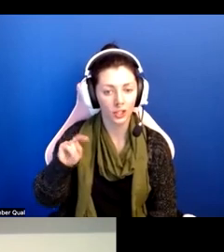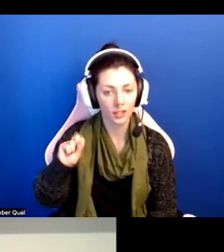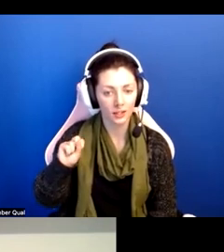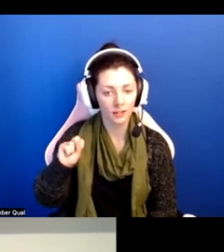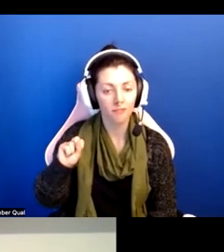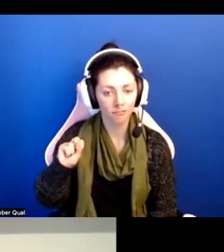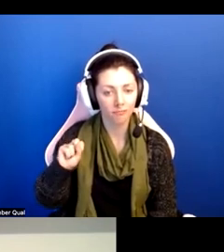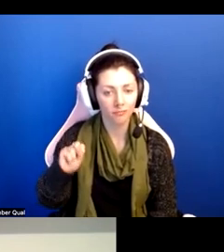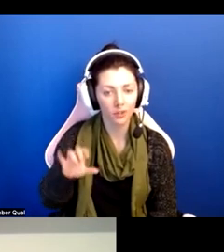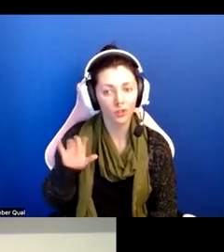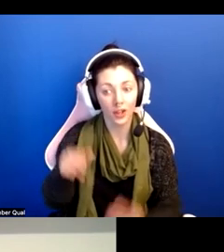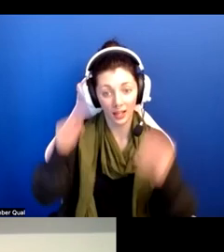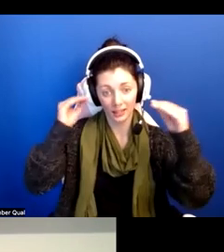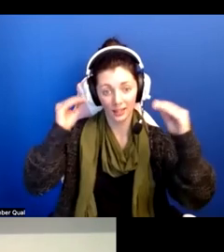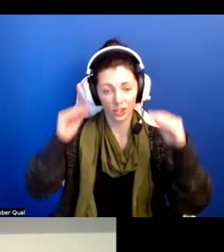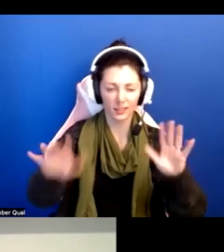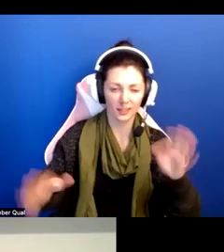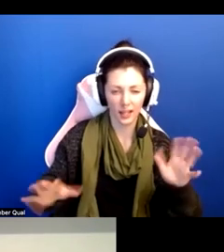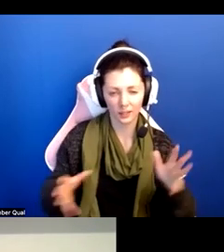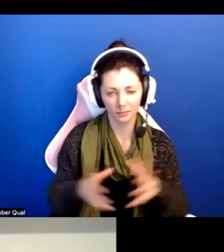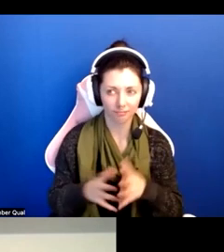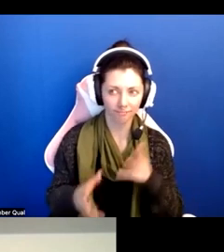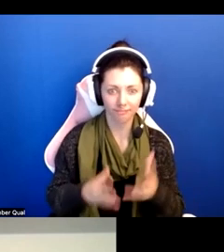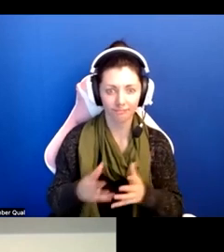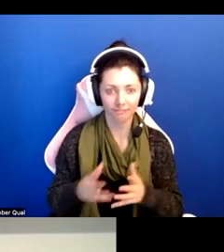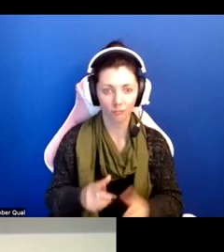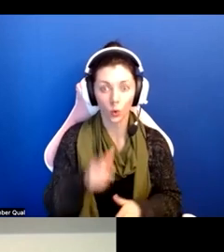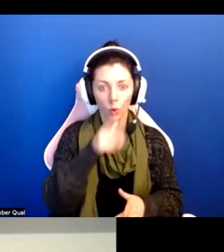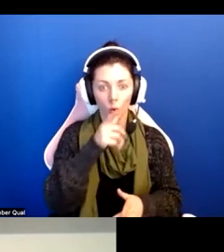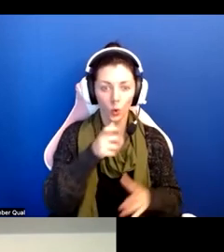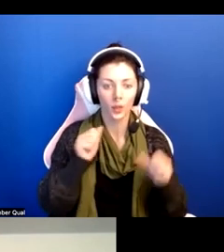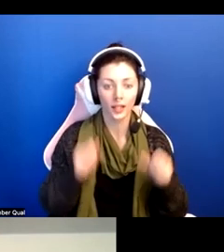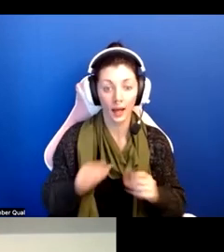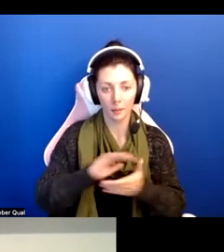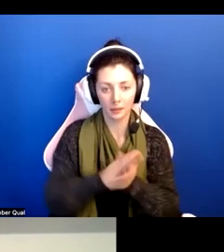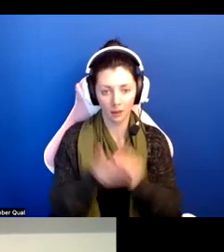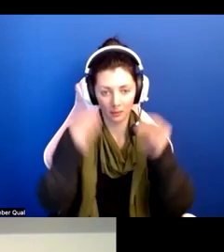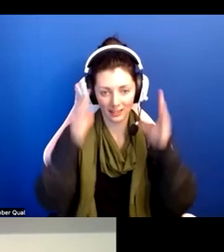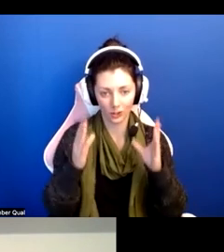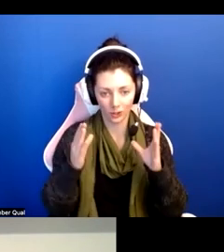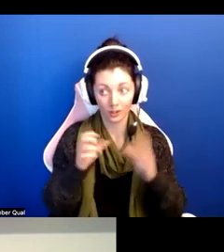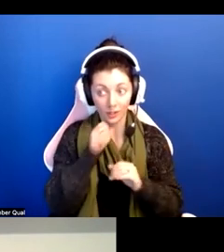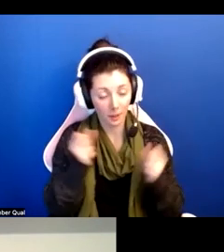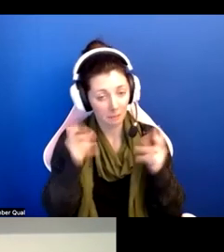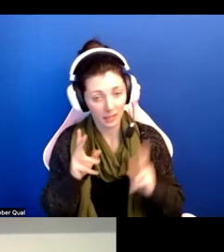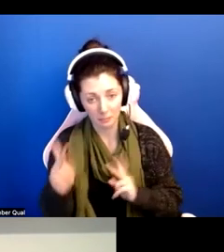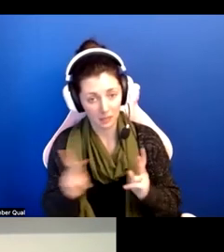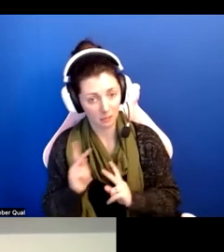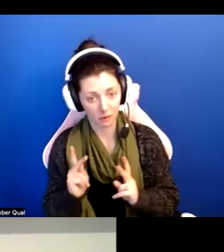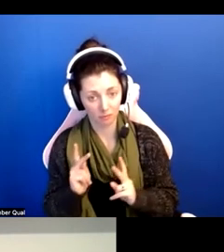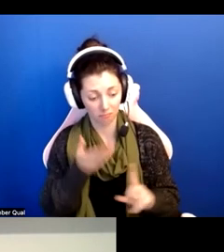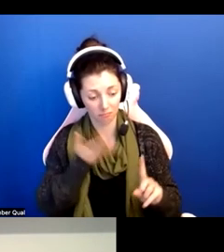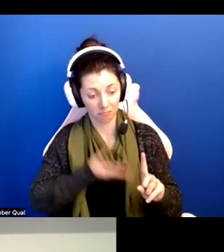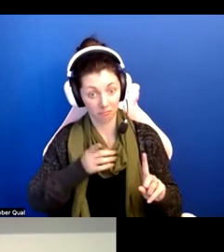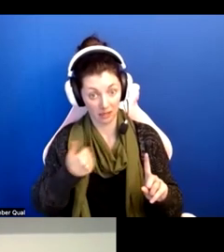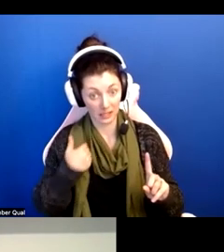very kind of who gets to be a teacher. Not a lot of disabled people are teachers, or we're not asked to teach. And so,